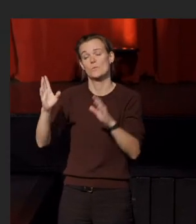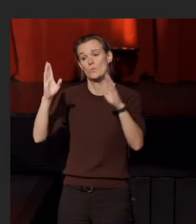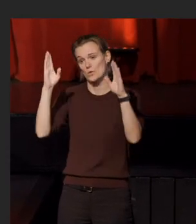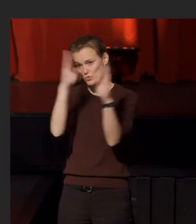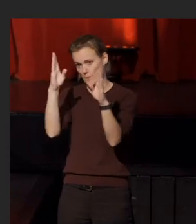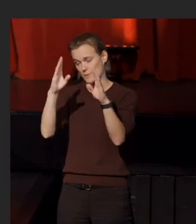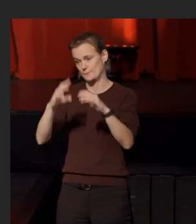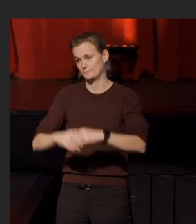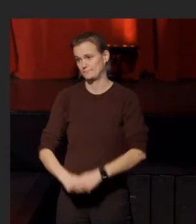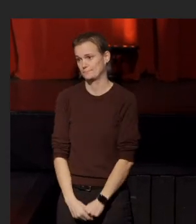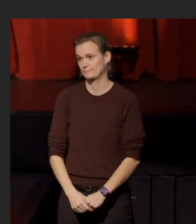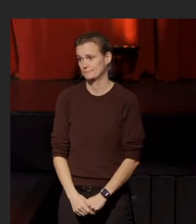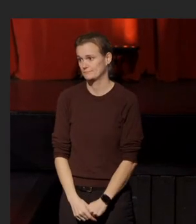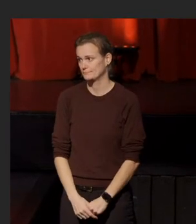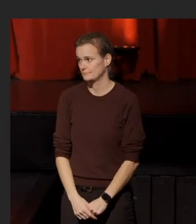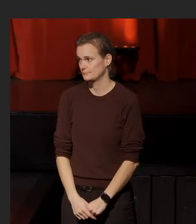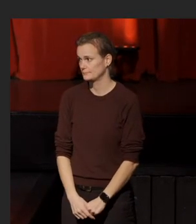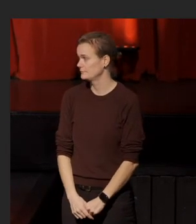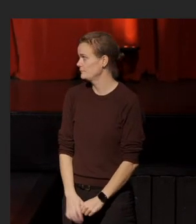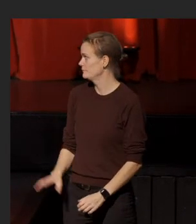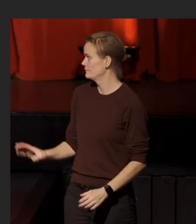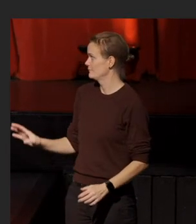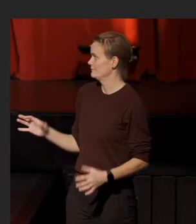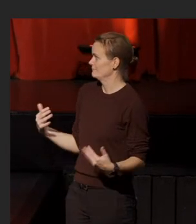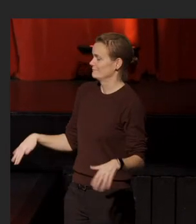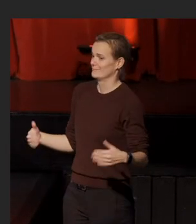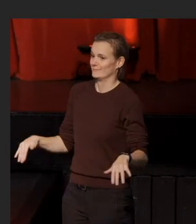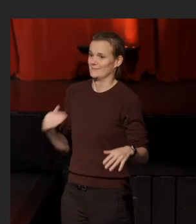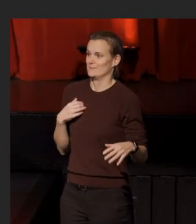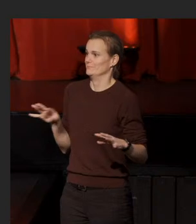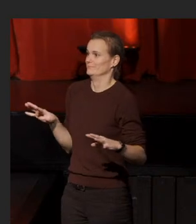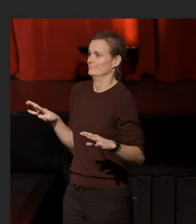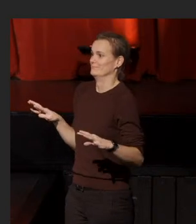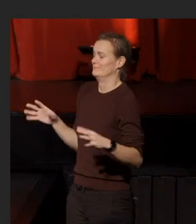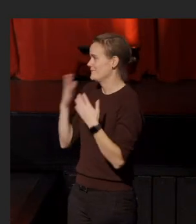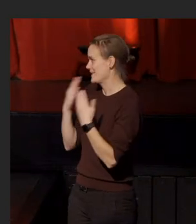you. Have us on the edge of our seats. Thank you, Professor Deibert.